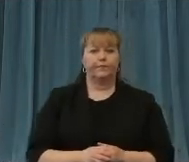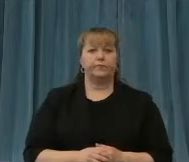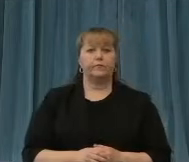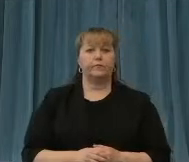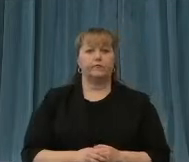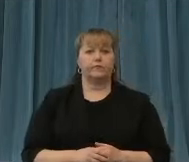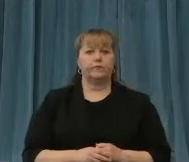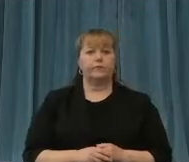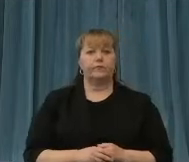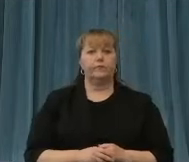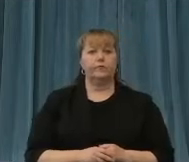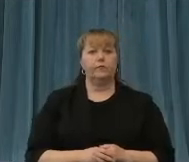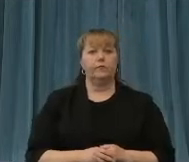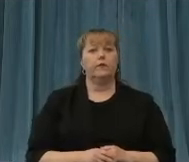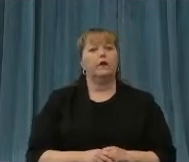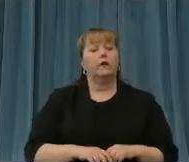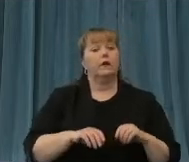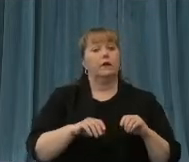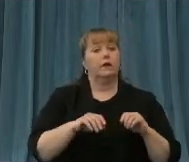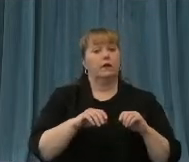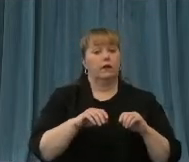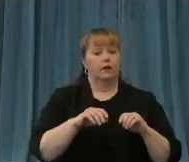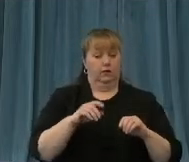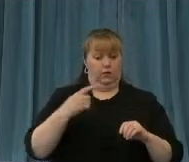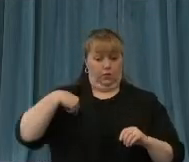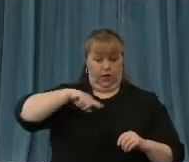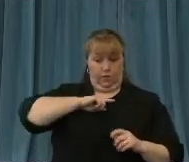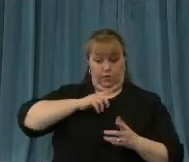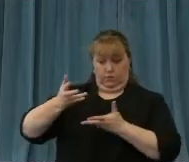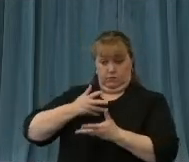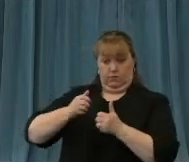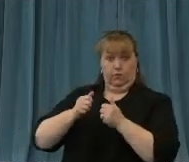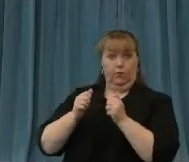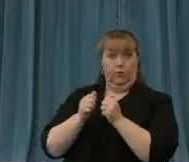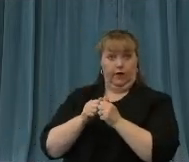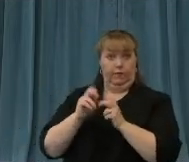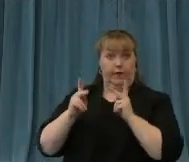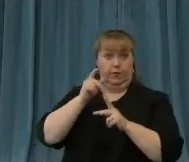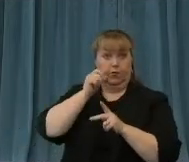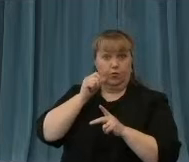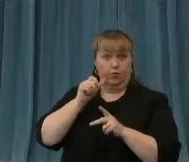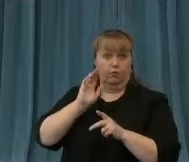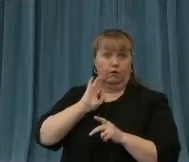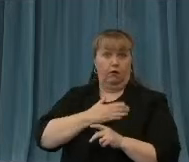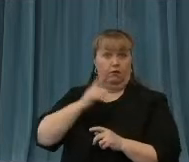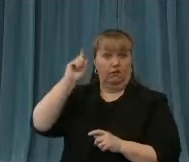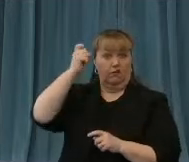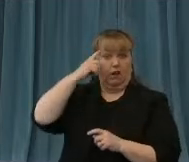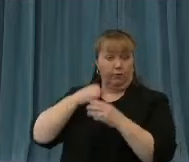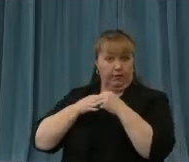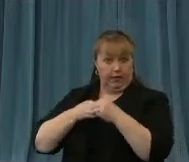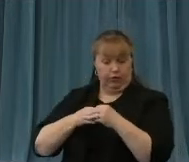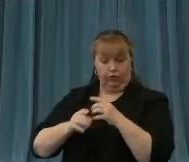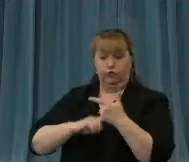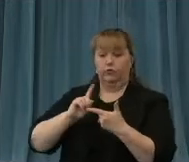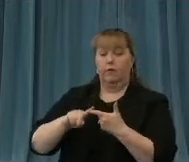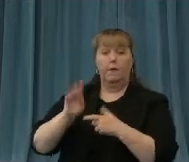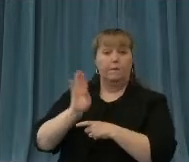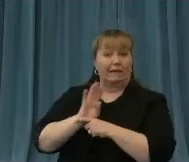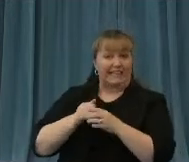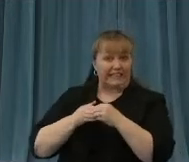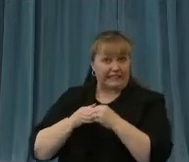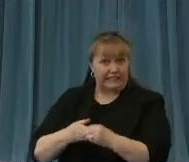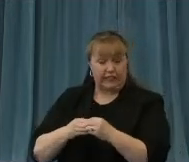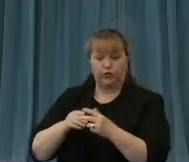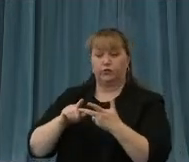The state will be working with stakeholders, community leaders, and elected officials throughout Nevada on our phased-in approach to reopening. But